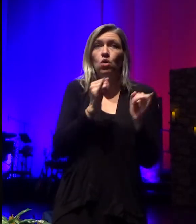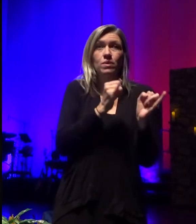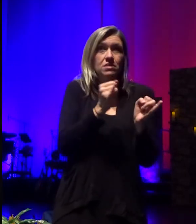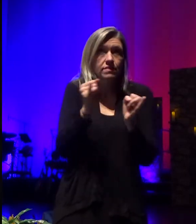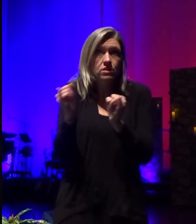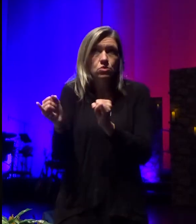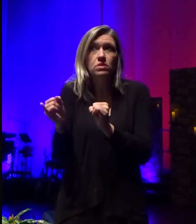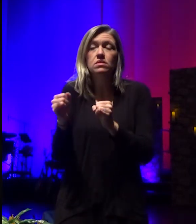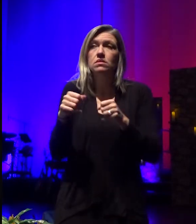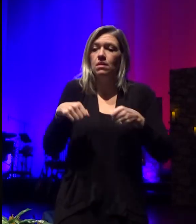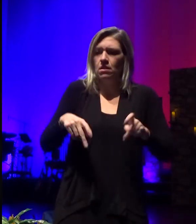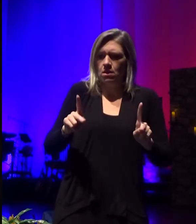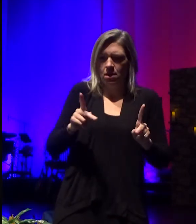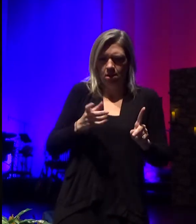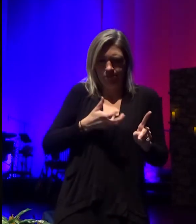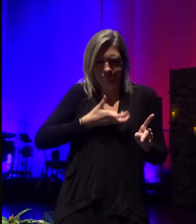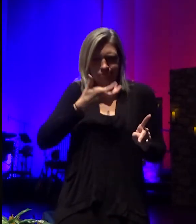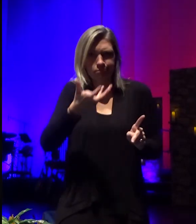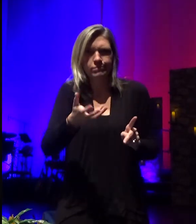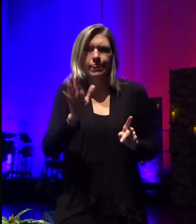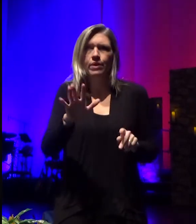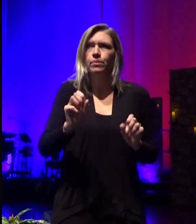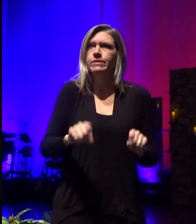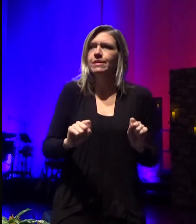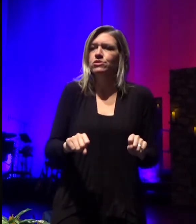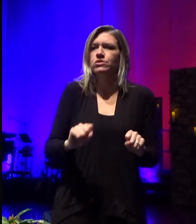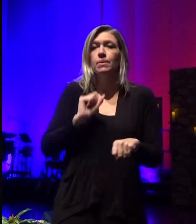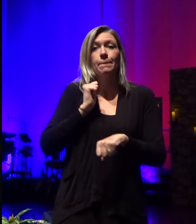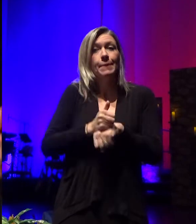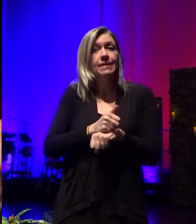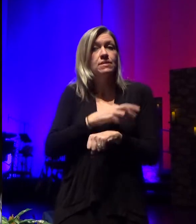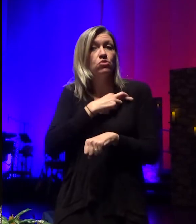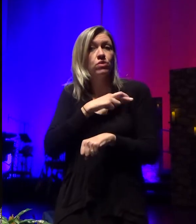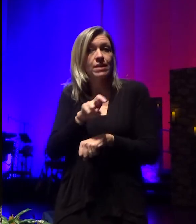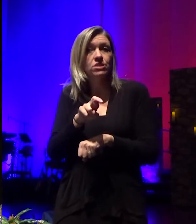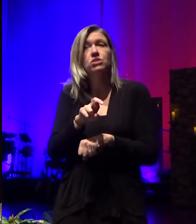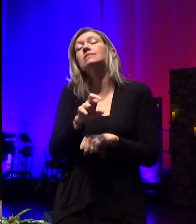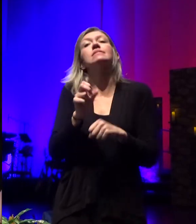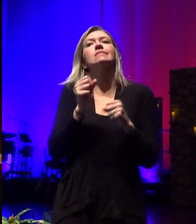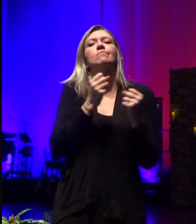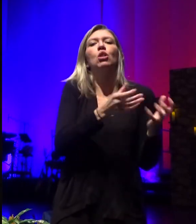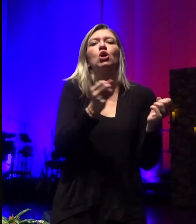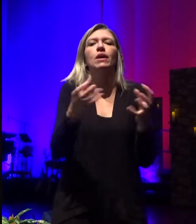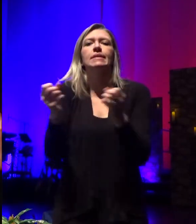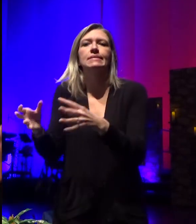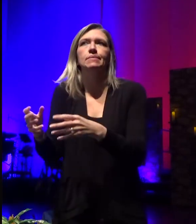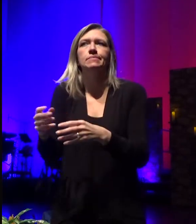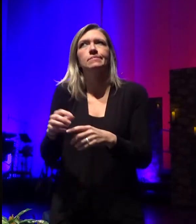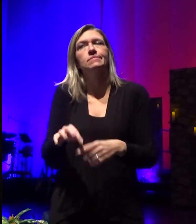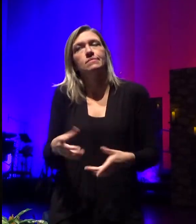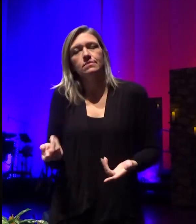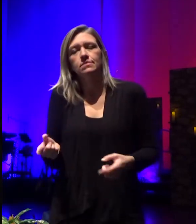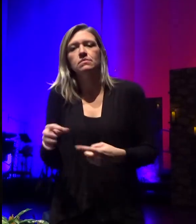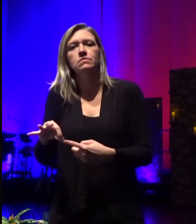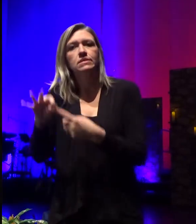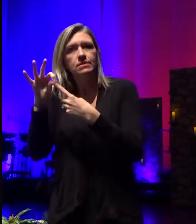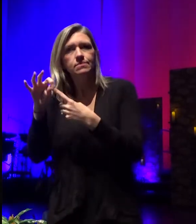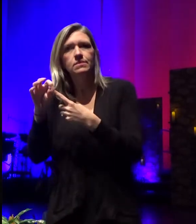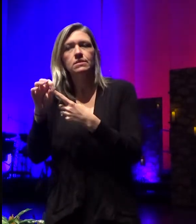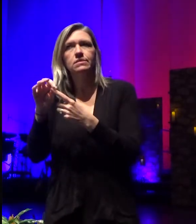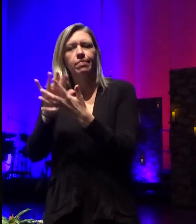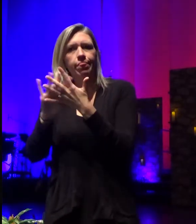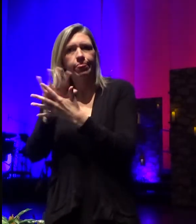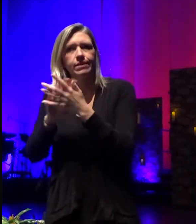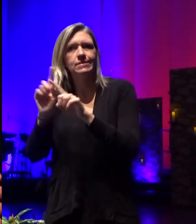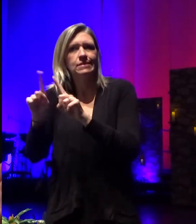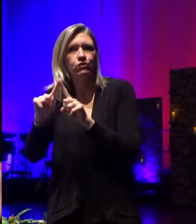their potential, that was based on religious pluralism, despite the distorting ideas that are being put out there. We were designed